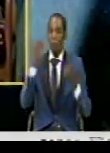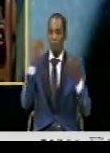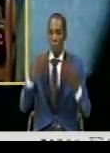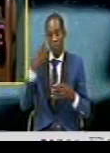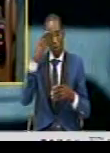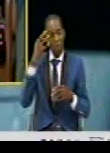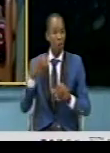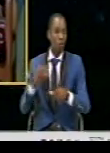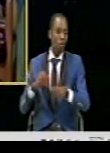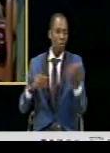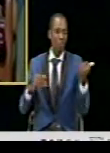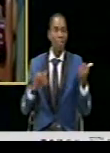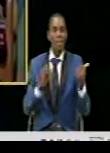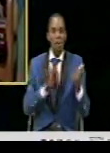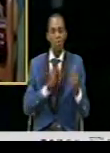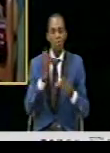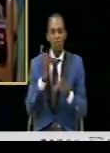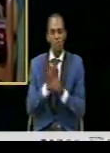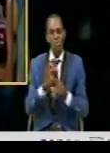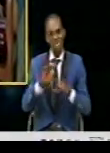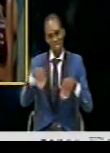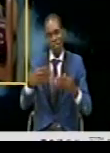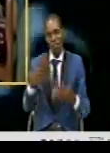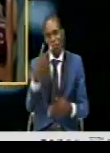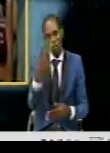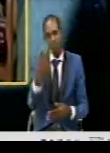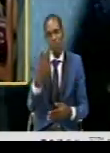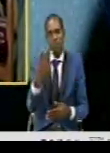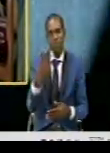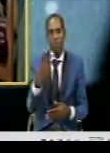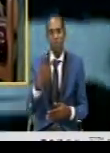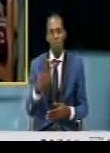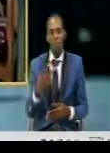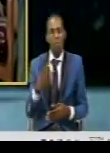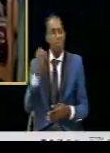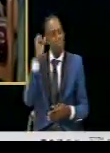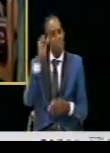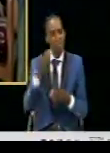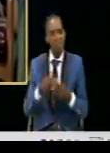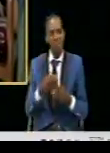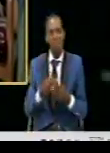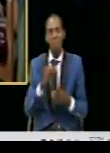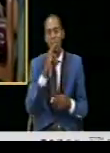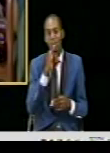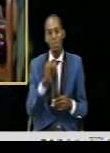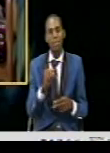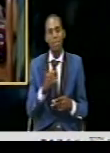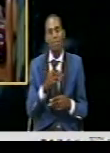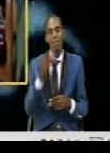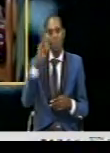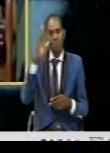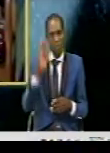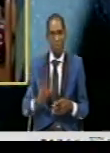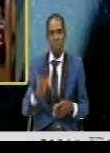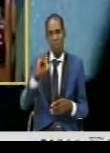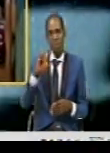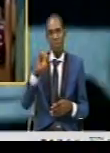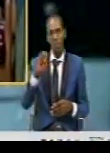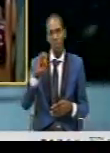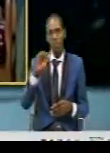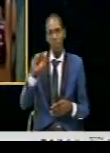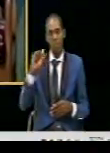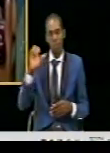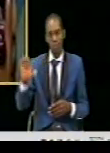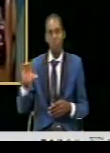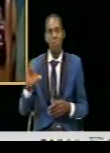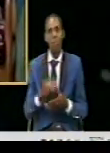Lord. Hallelujah. My testimonies are many, but because of others, I want to share specifically two. I